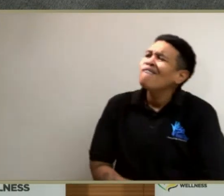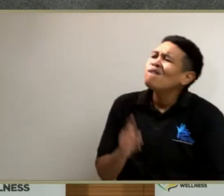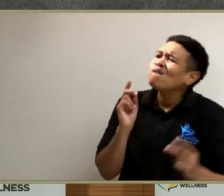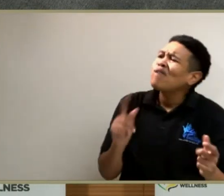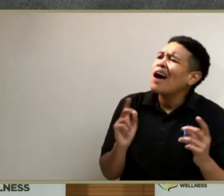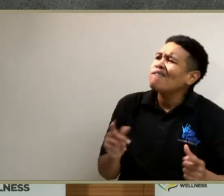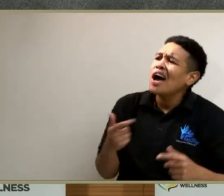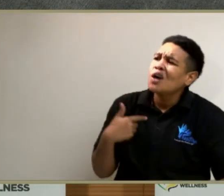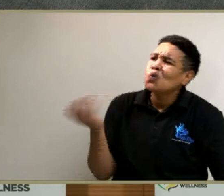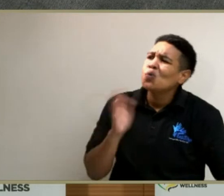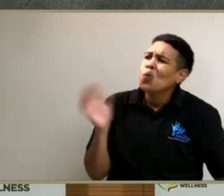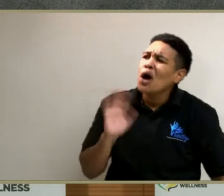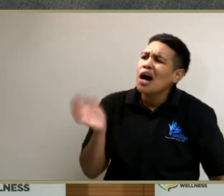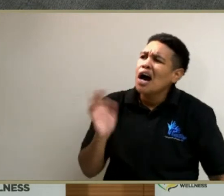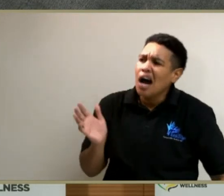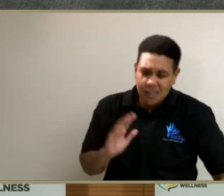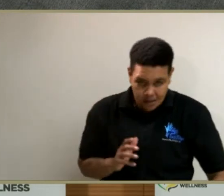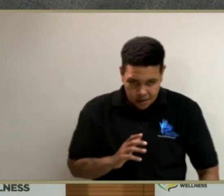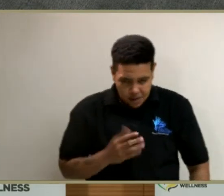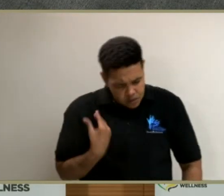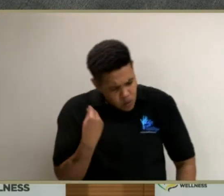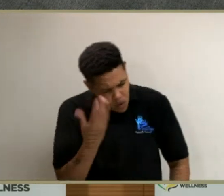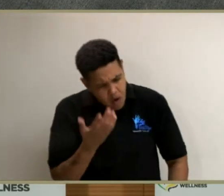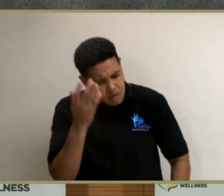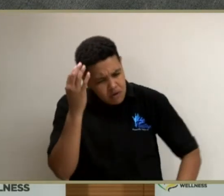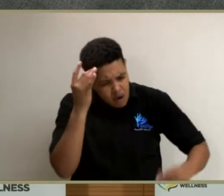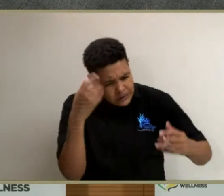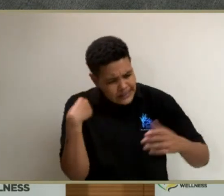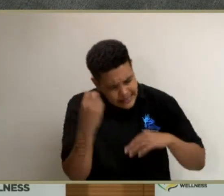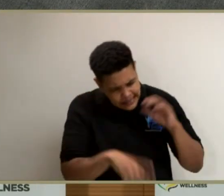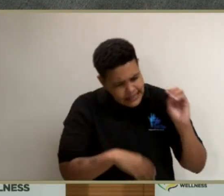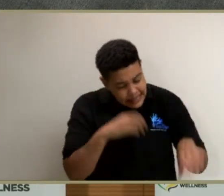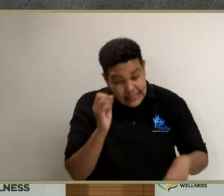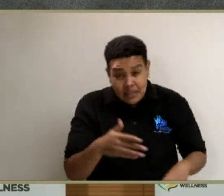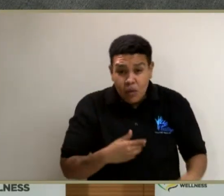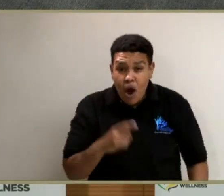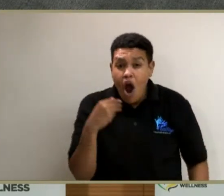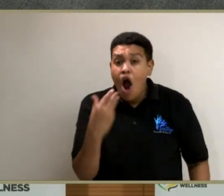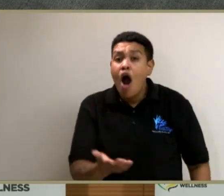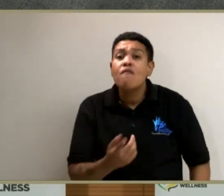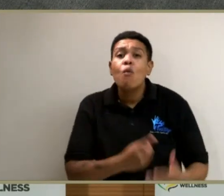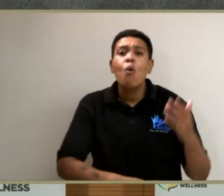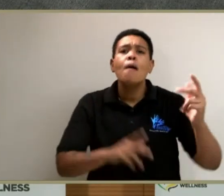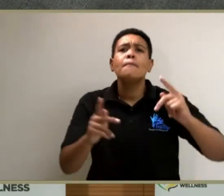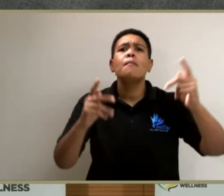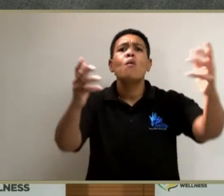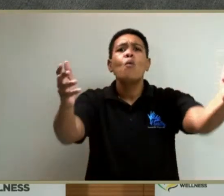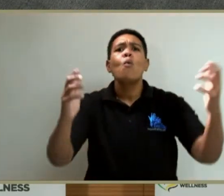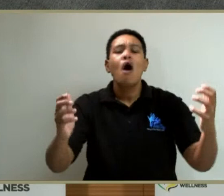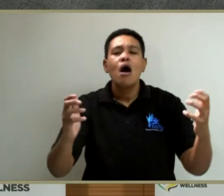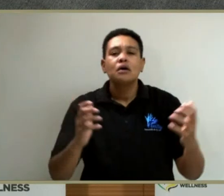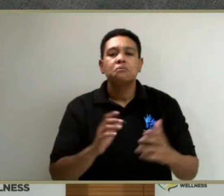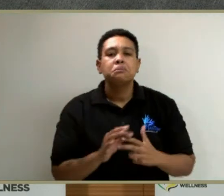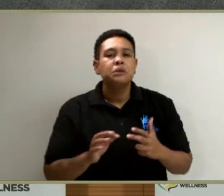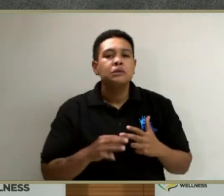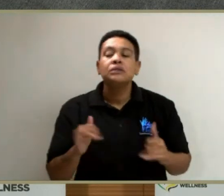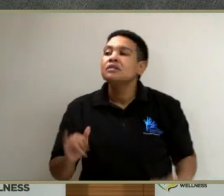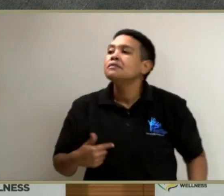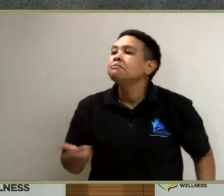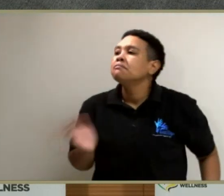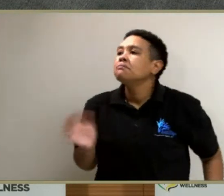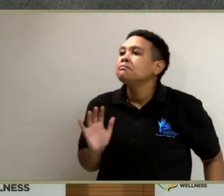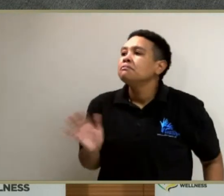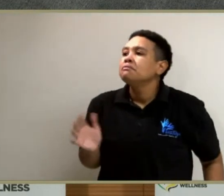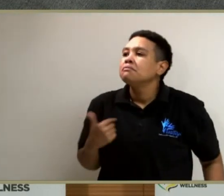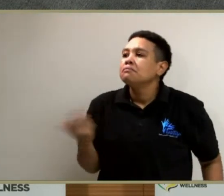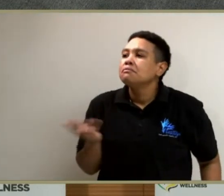We have offered the brands that people prefer, but nevertheless, so many persons have chosen not to get vaccinated,